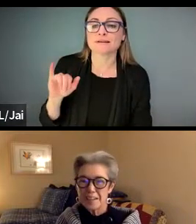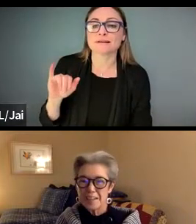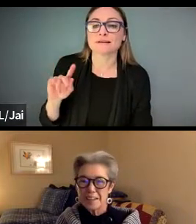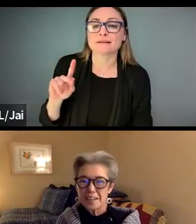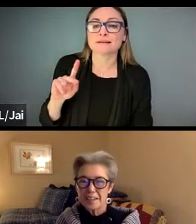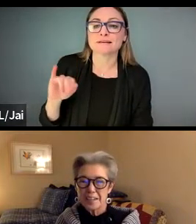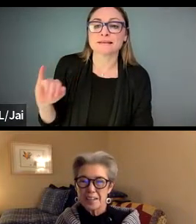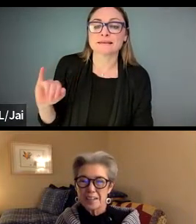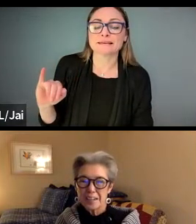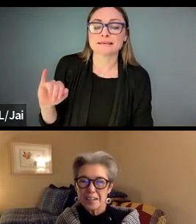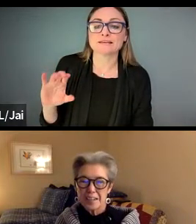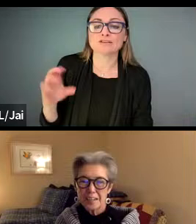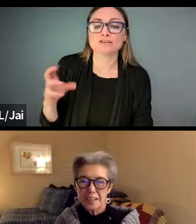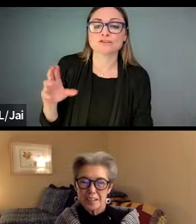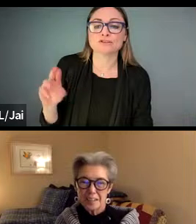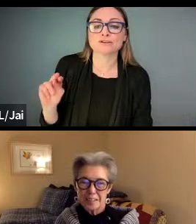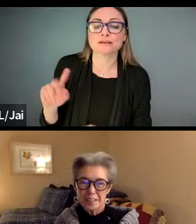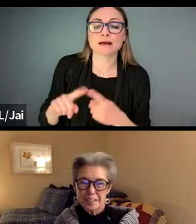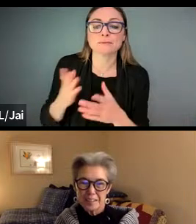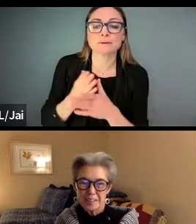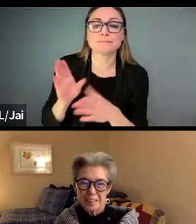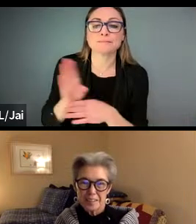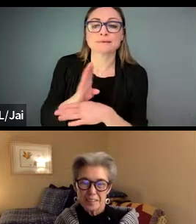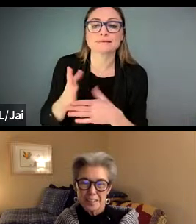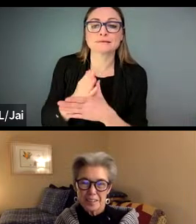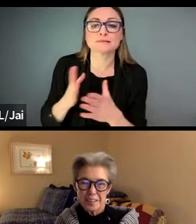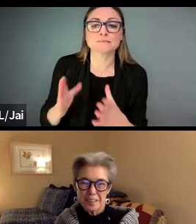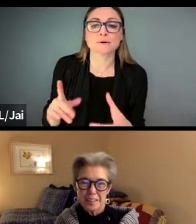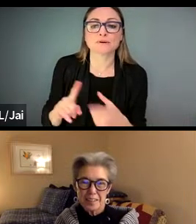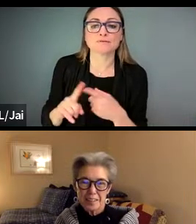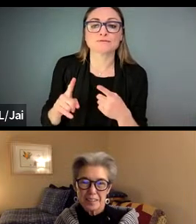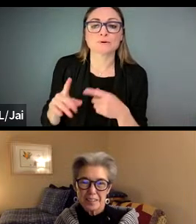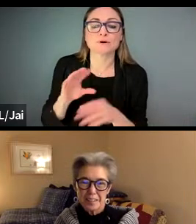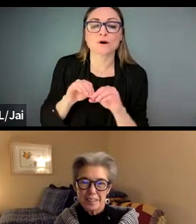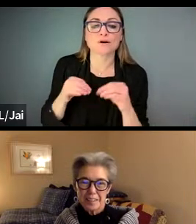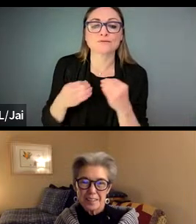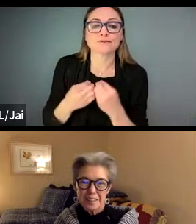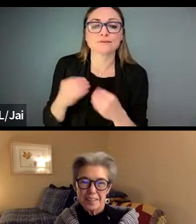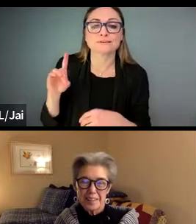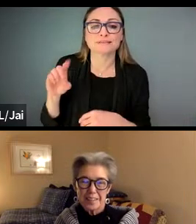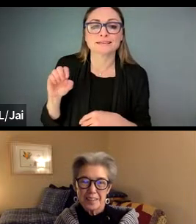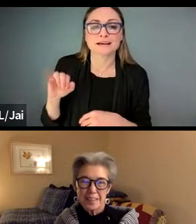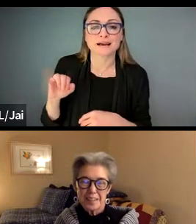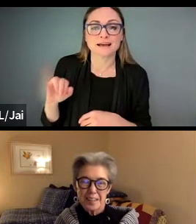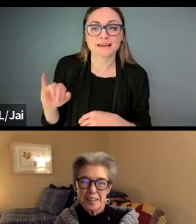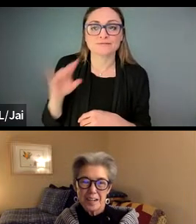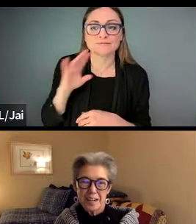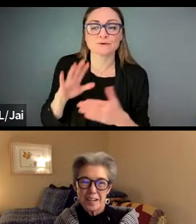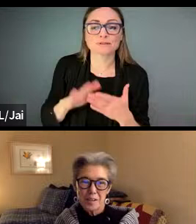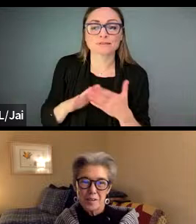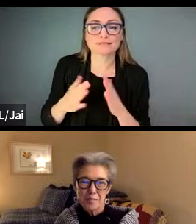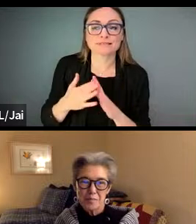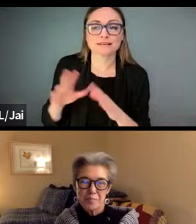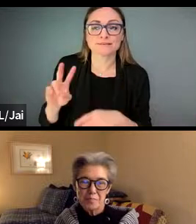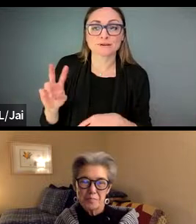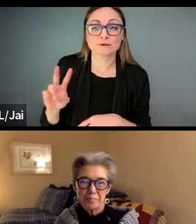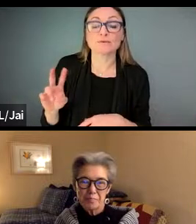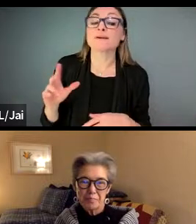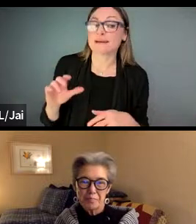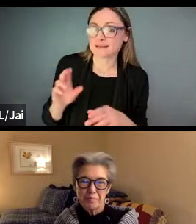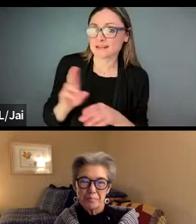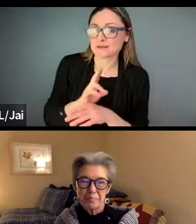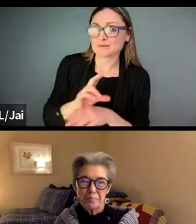business partner for the Office of Equity and Inclusion for the City of Vancouver. And something that I go by she,